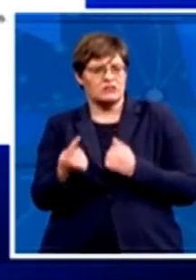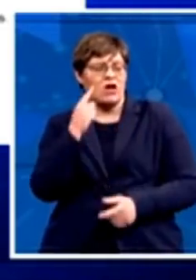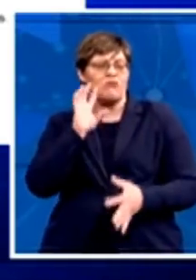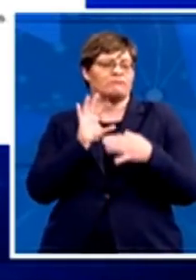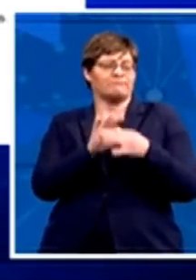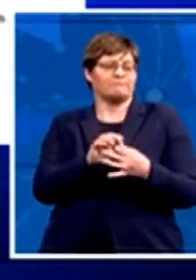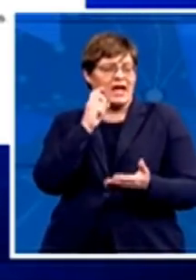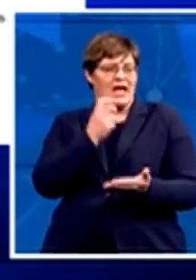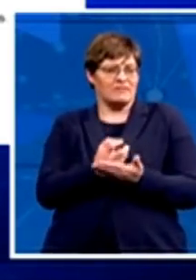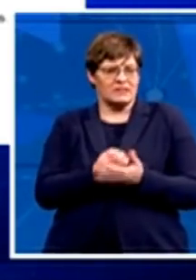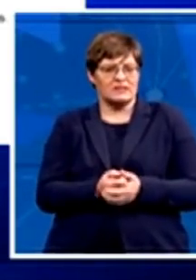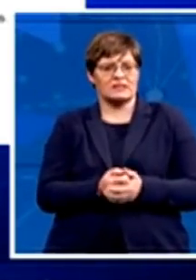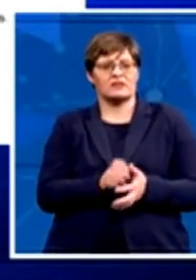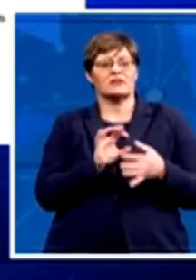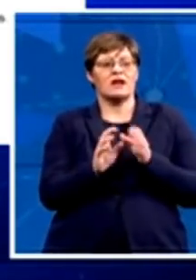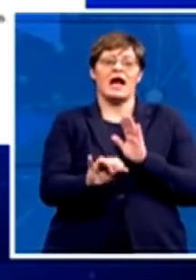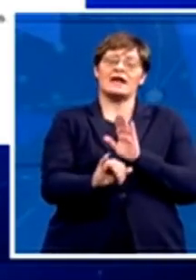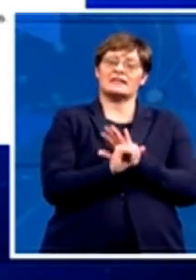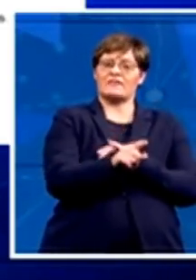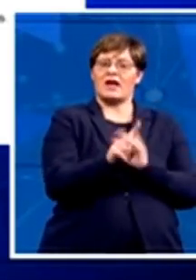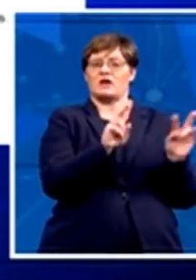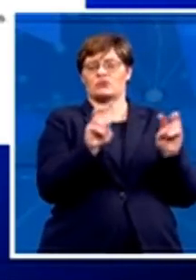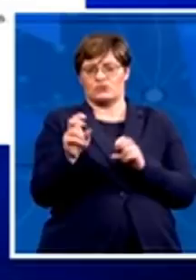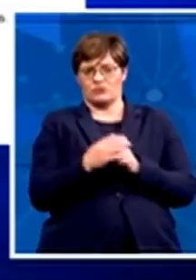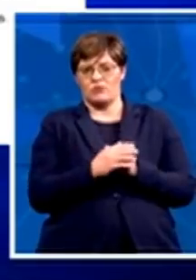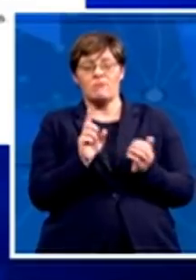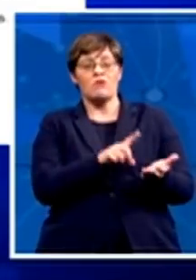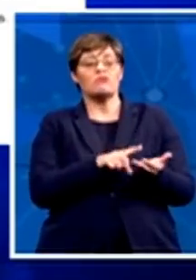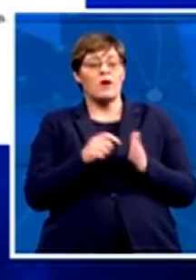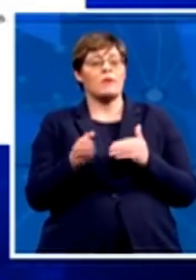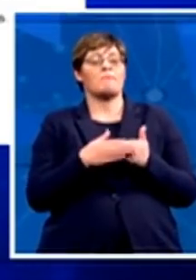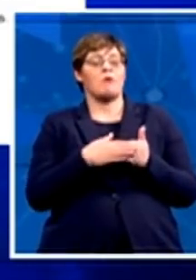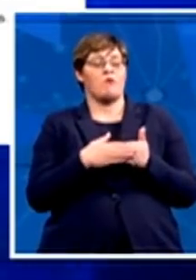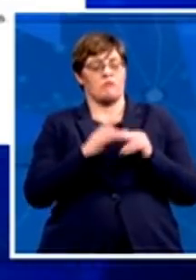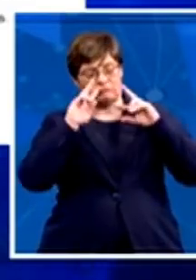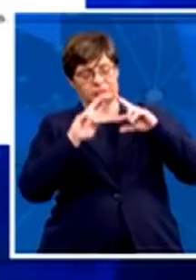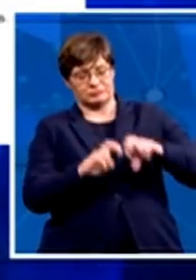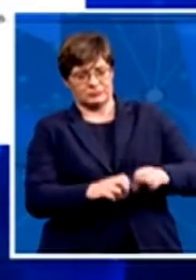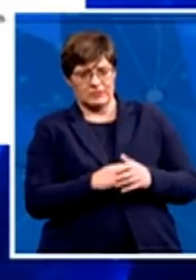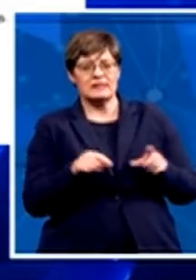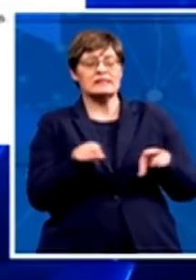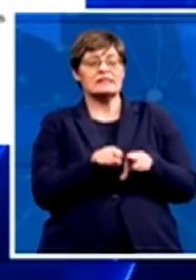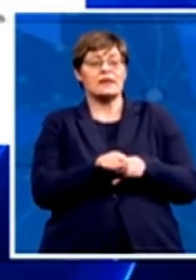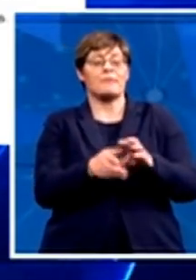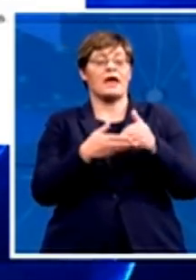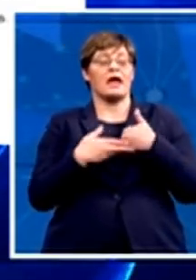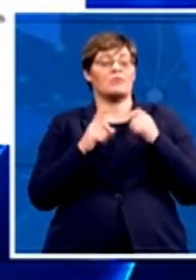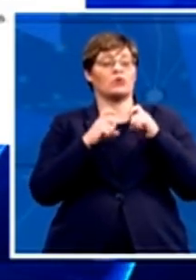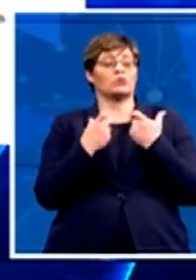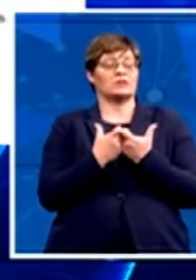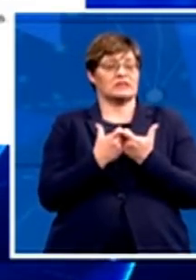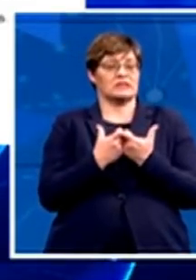identifying issues that require further probing, and then also assisting the committee with the formulation of